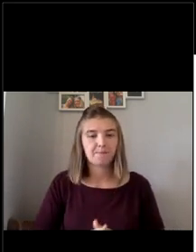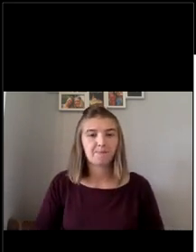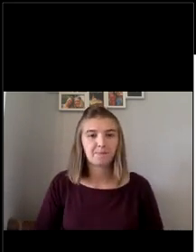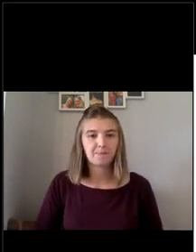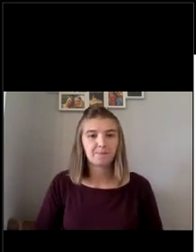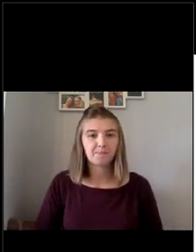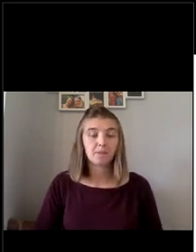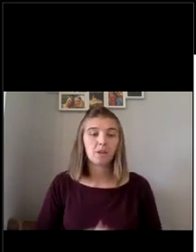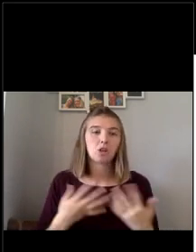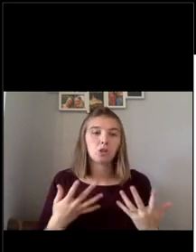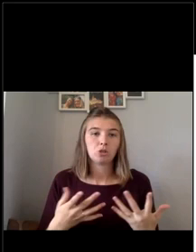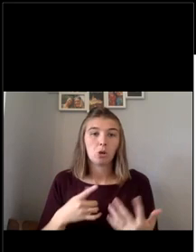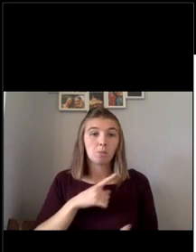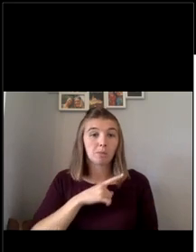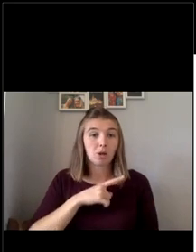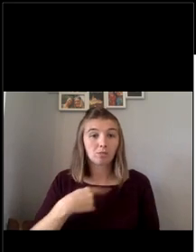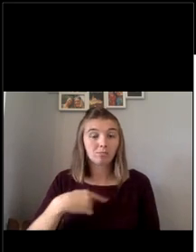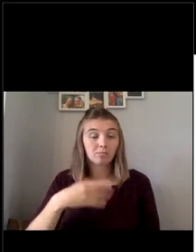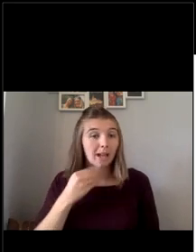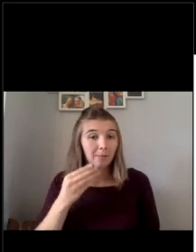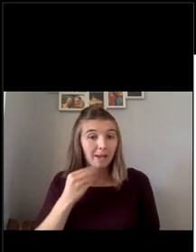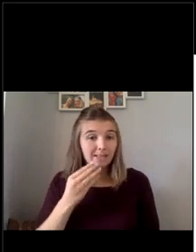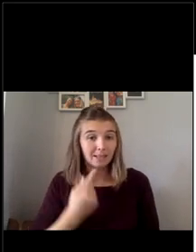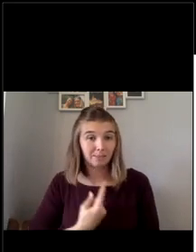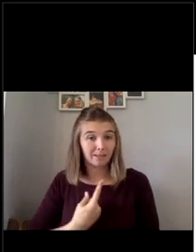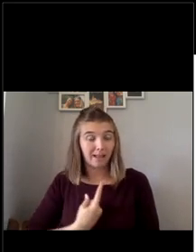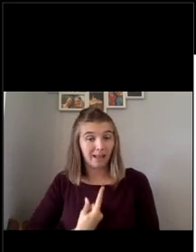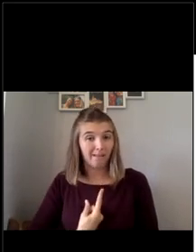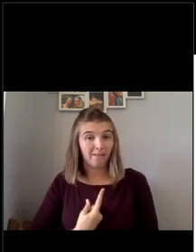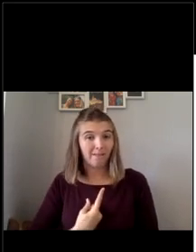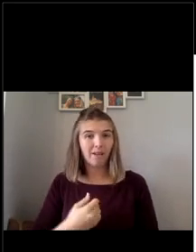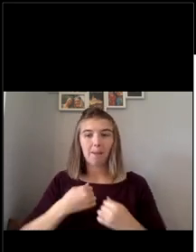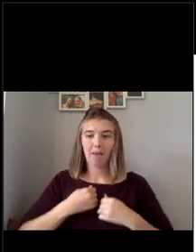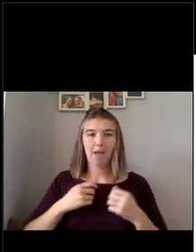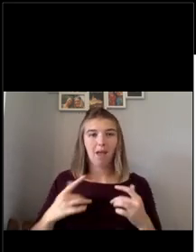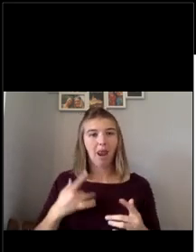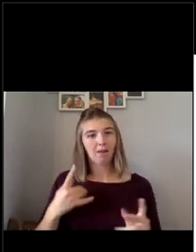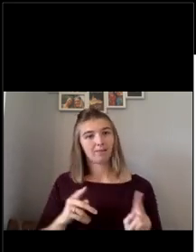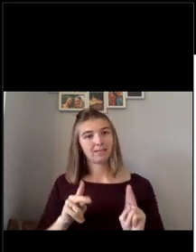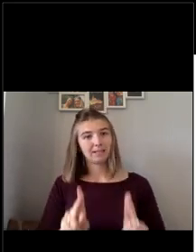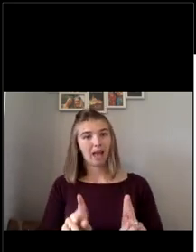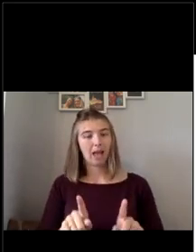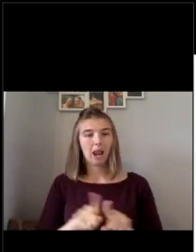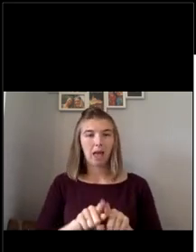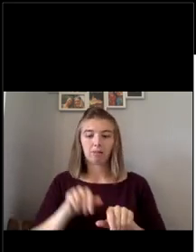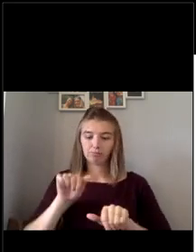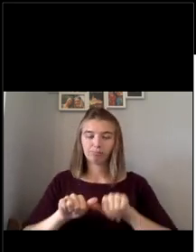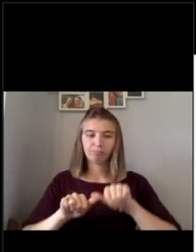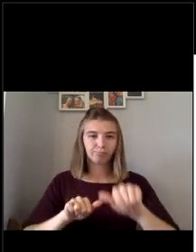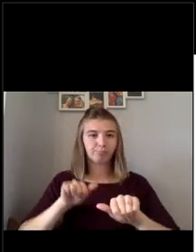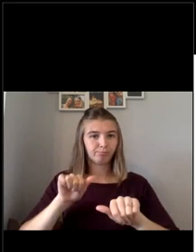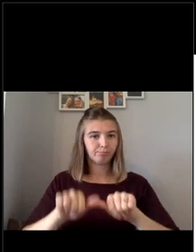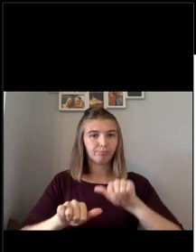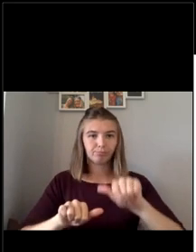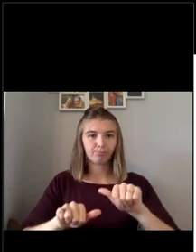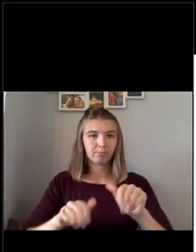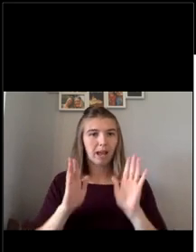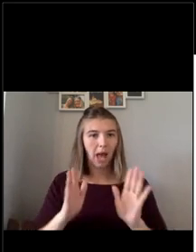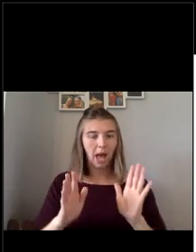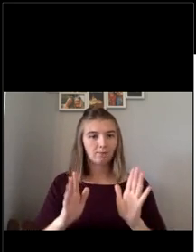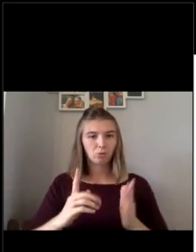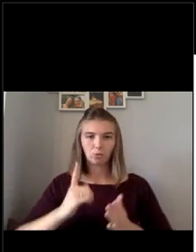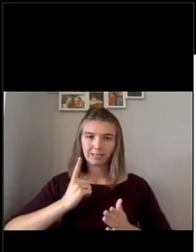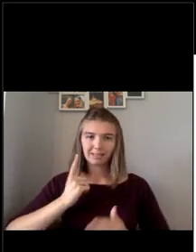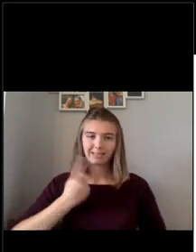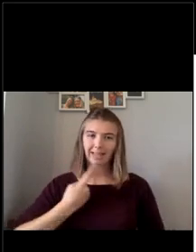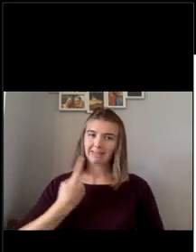I'm a diabetic, often my lifestyle is quite rigid, and it's recommended that I live a very disciplined life where I